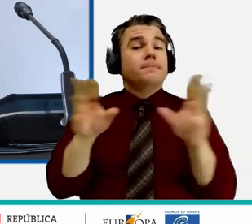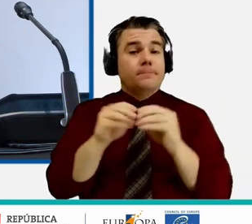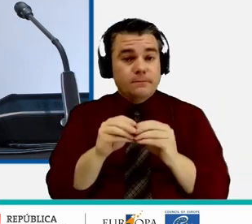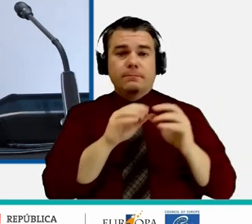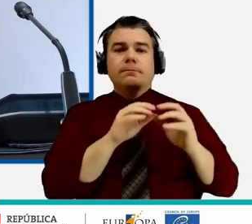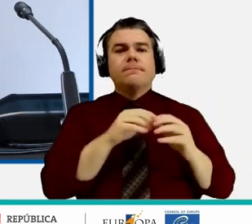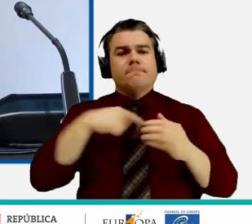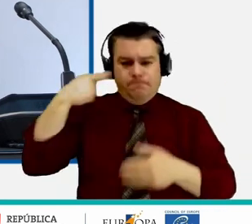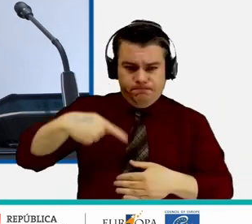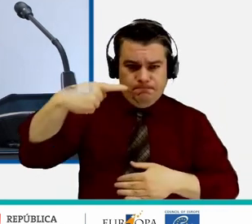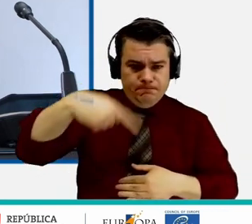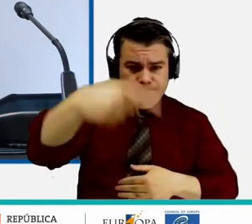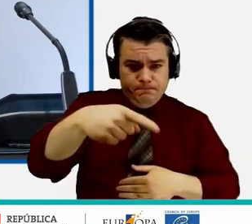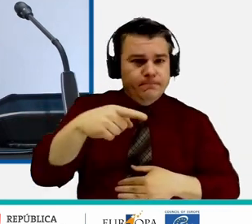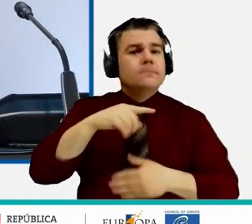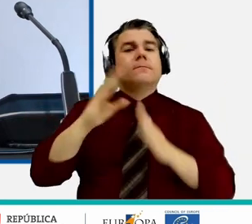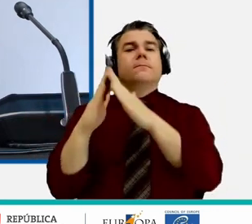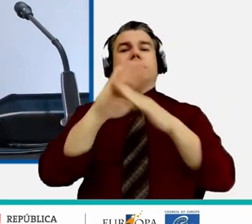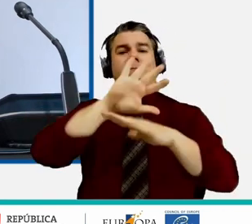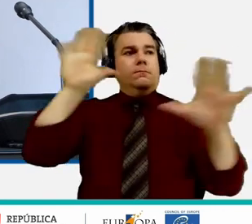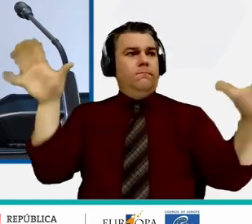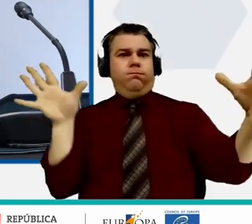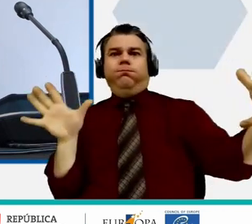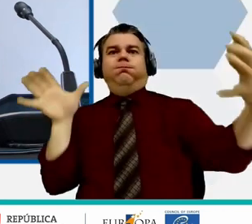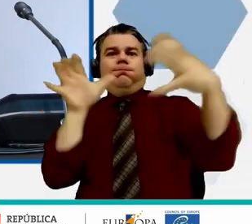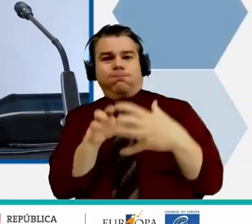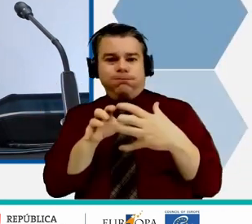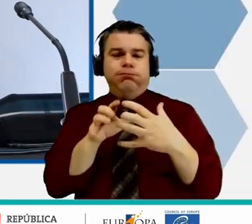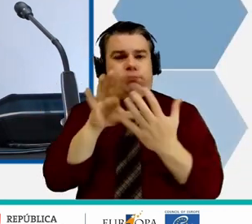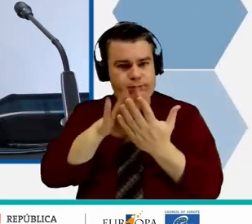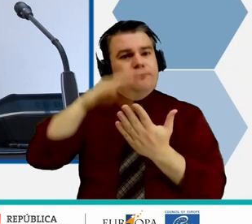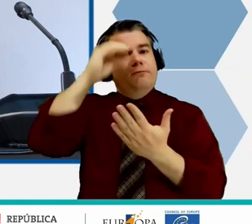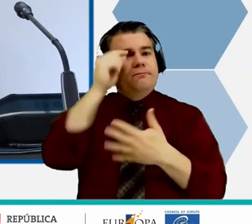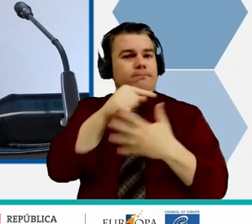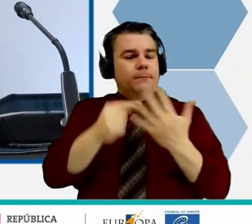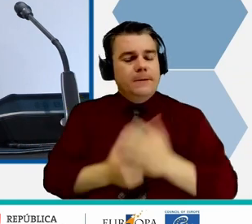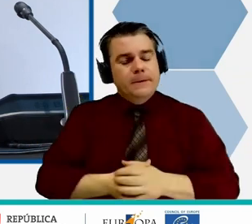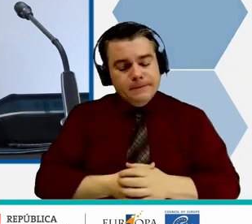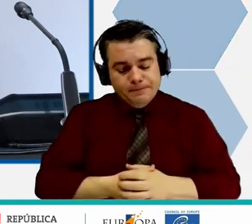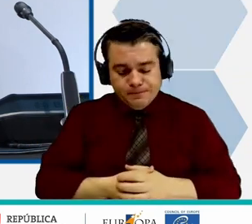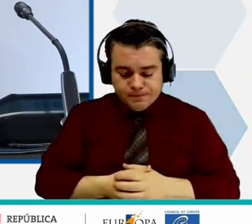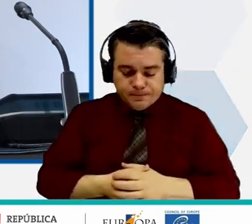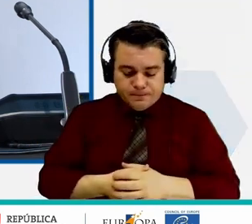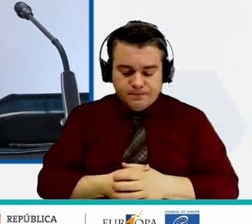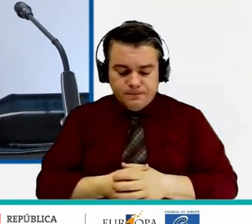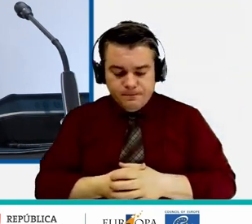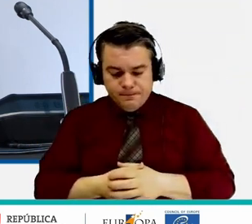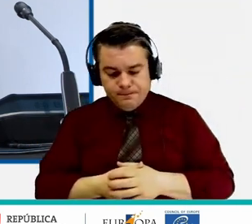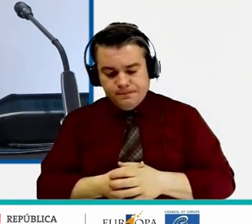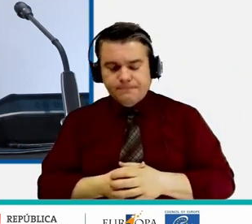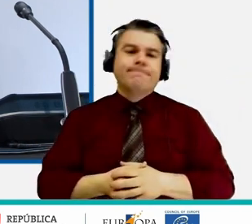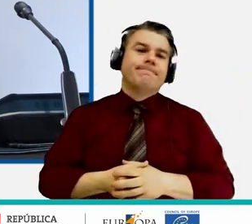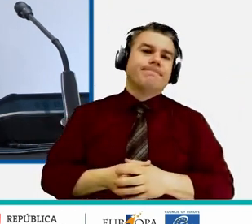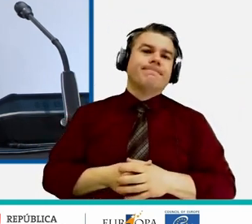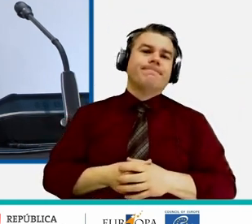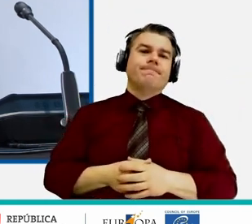cities, and this is some examples of benefits that we have on the working group. And well, and this was achieved